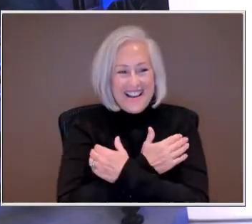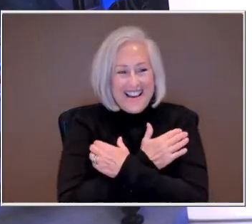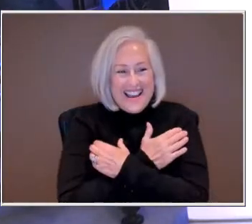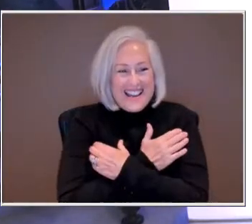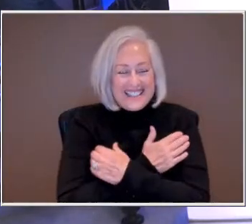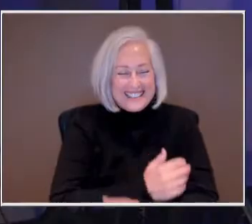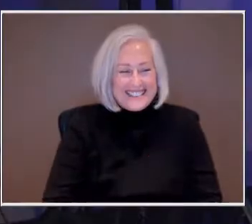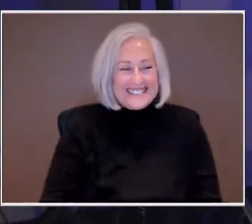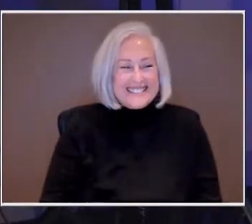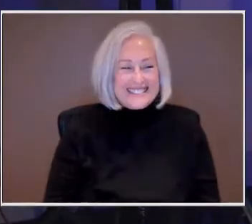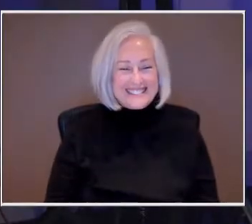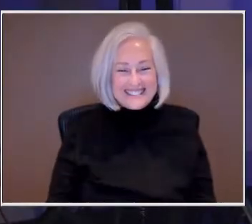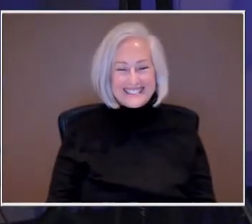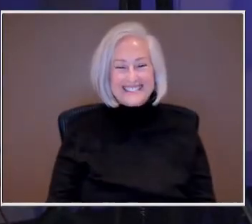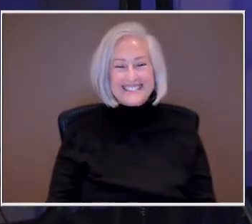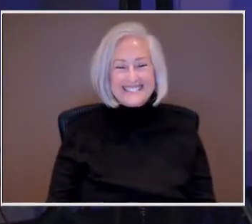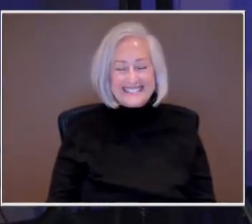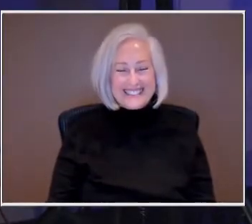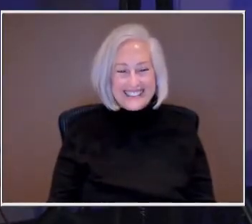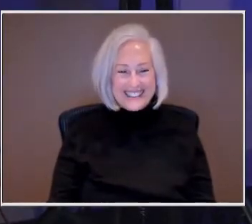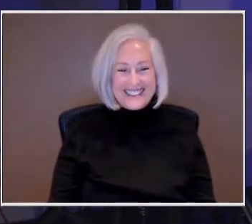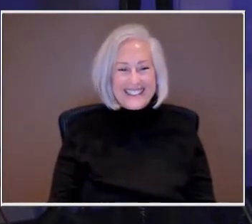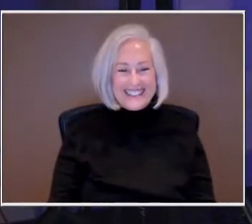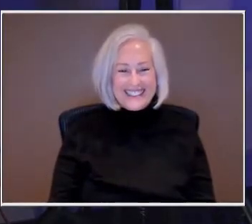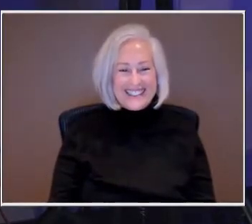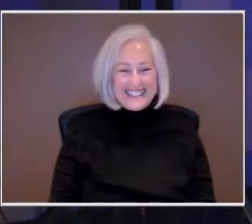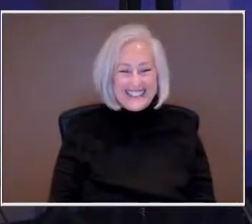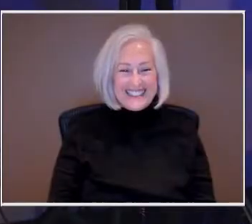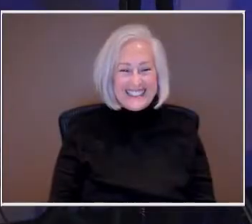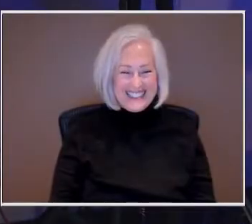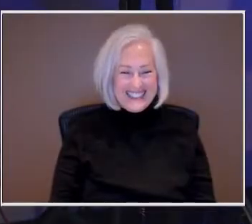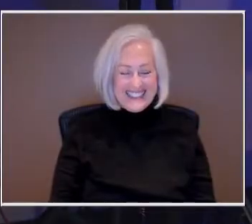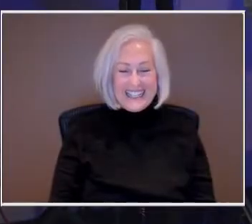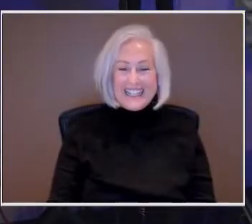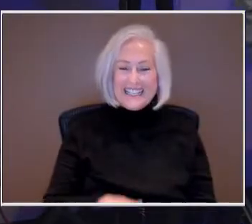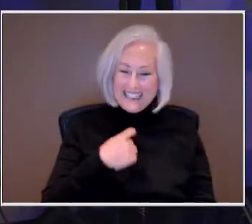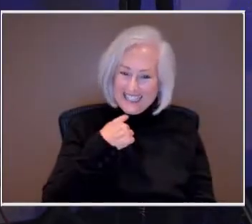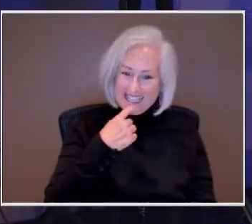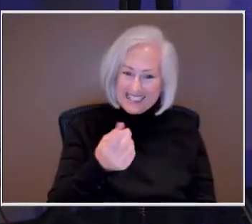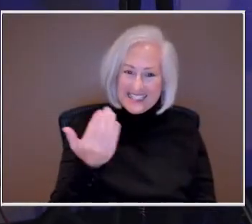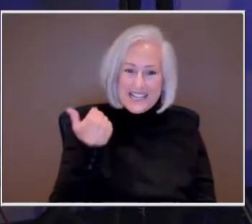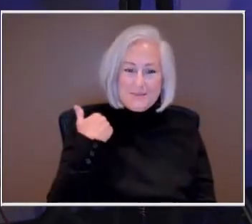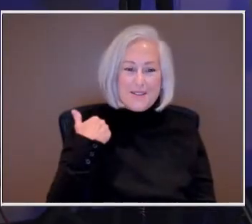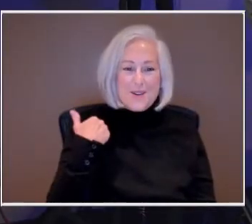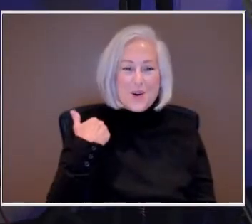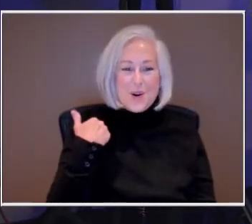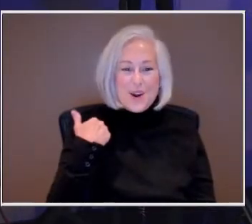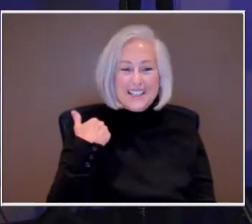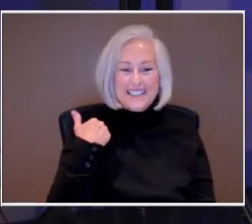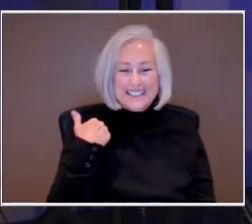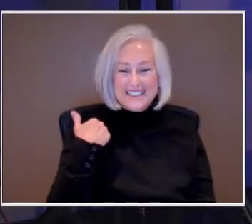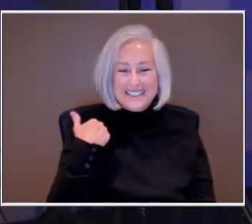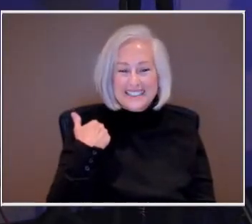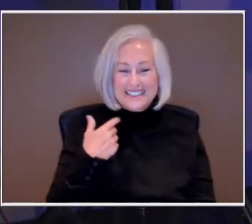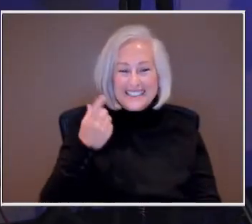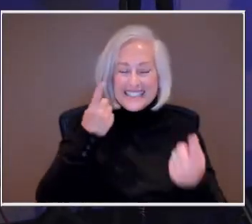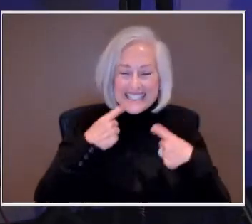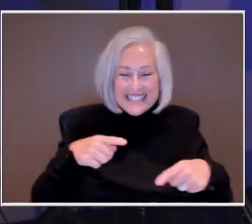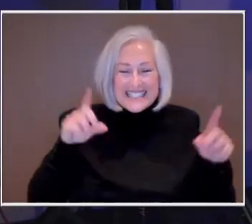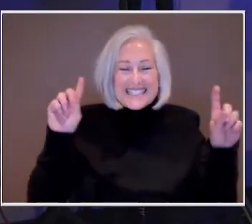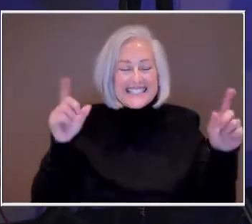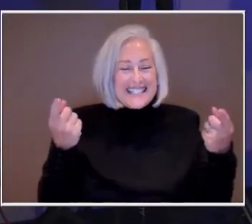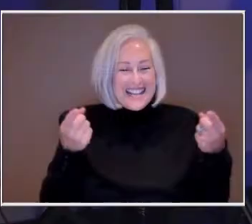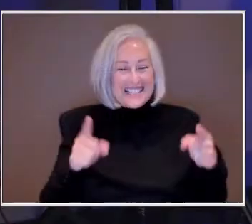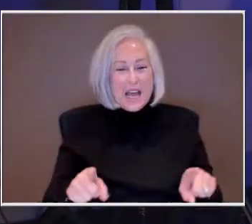Your dad. I'll tell you, I said this before, and I'll say this again. Success comes from who